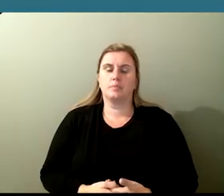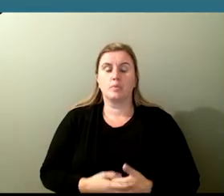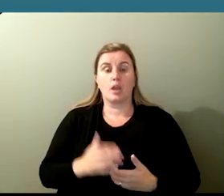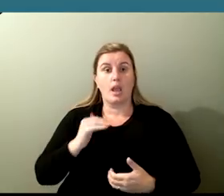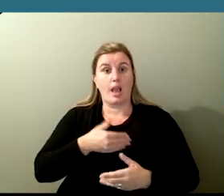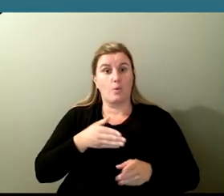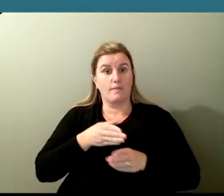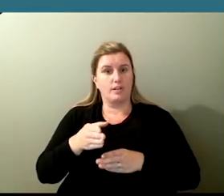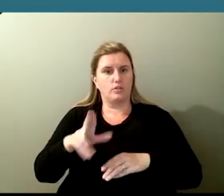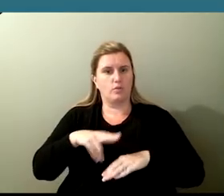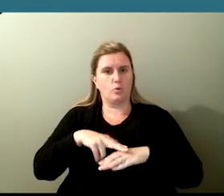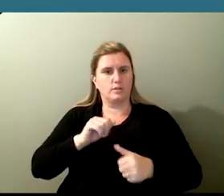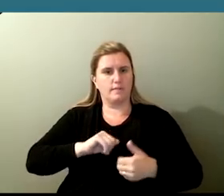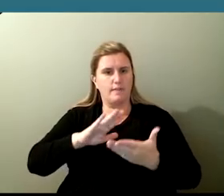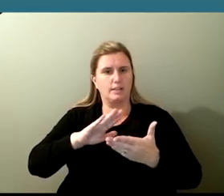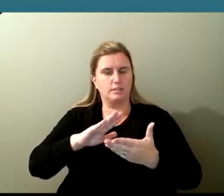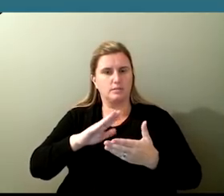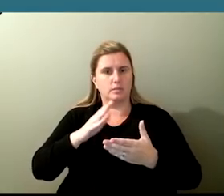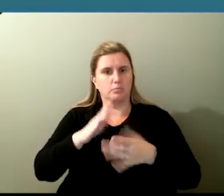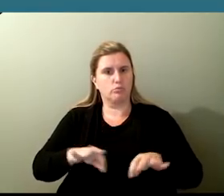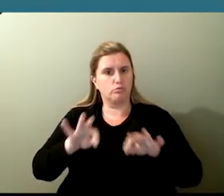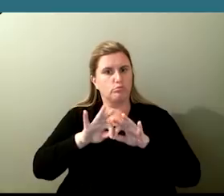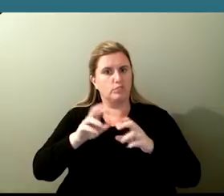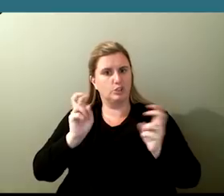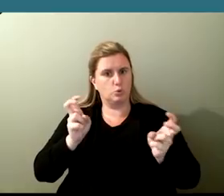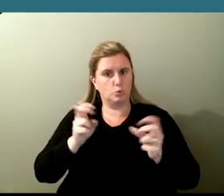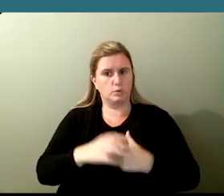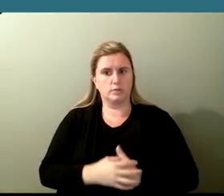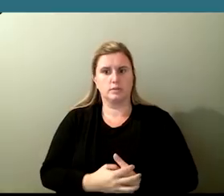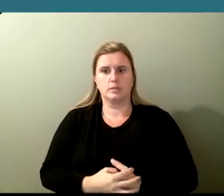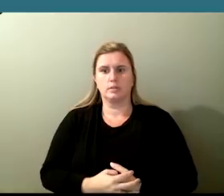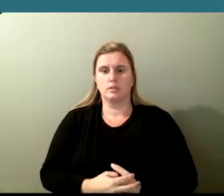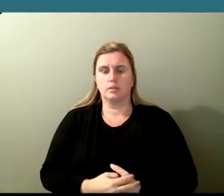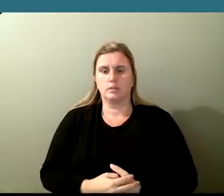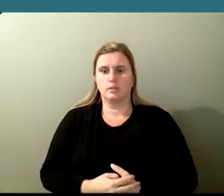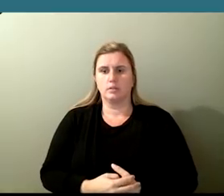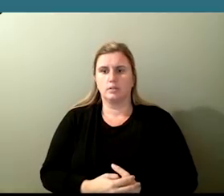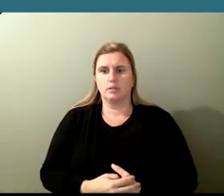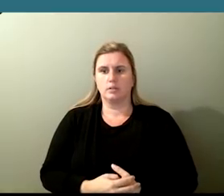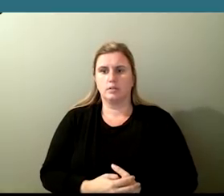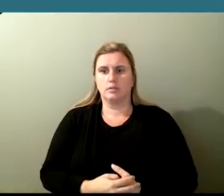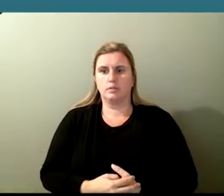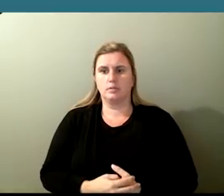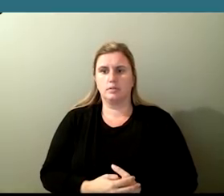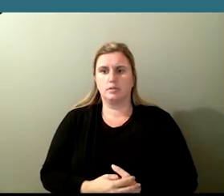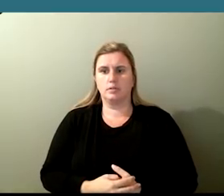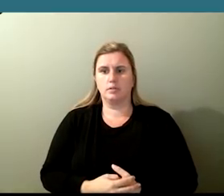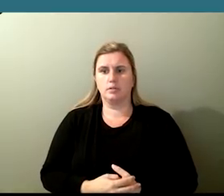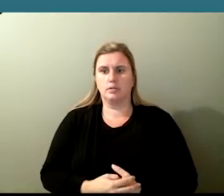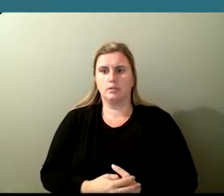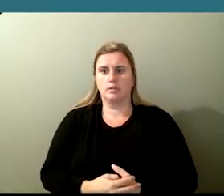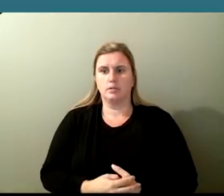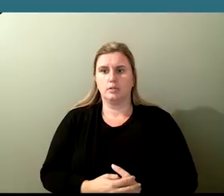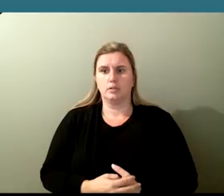our field, of course, is facing some critical issues, being, the absence, the critical